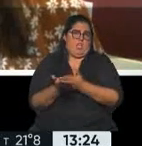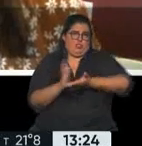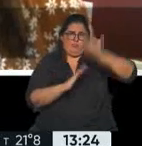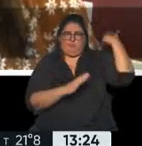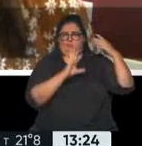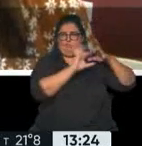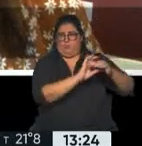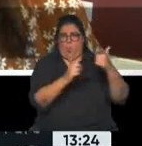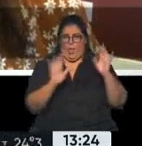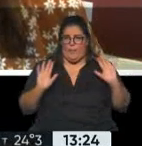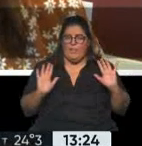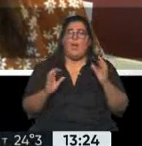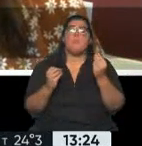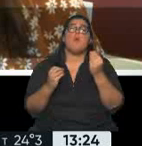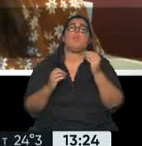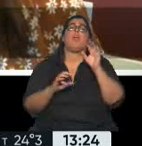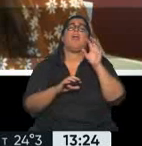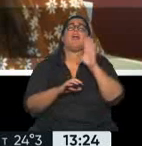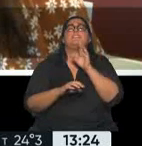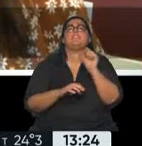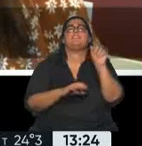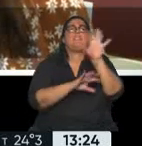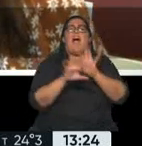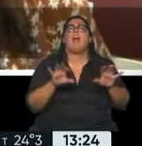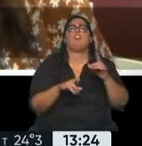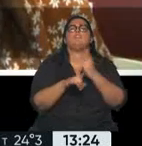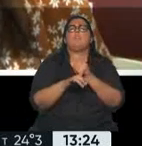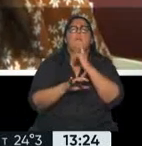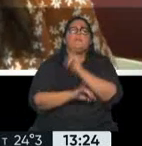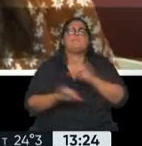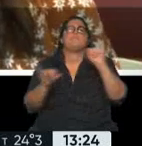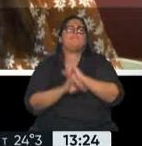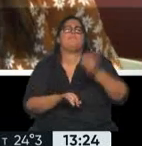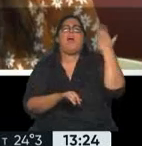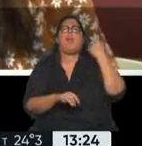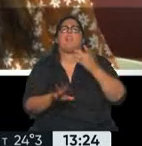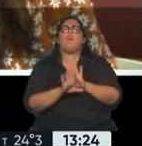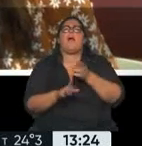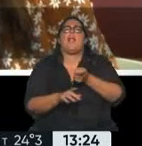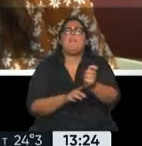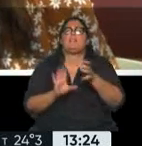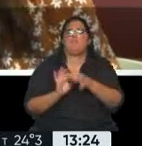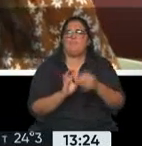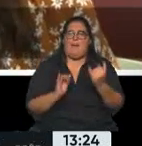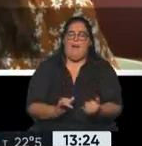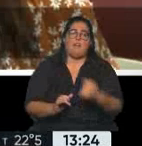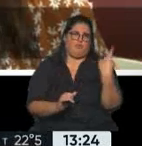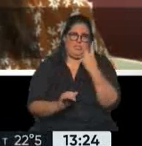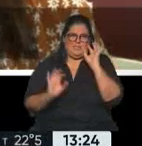had criminalized abortion periodically in our past, and therefore we know this isn't a right